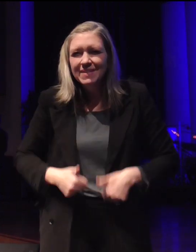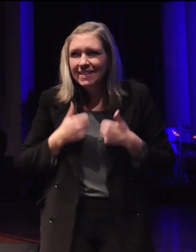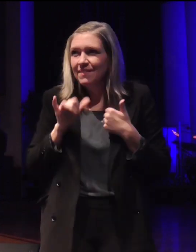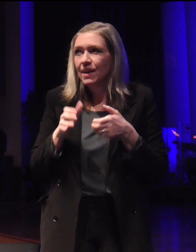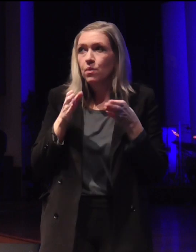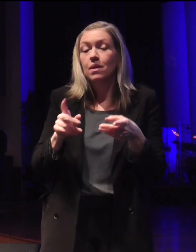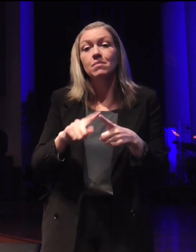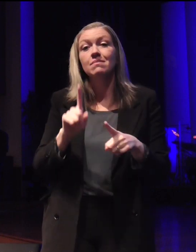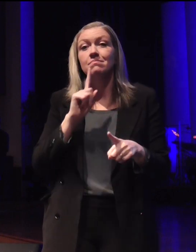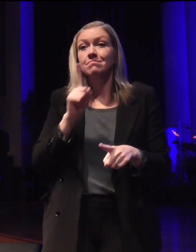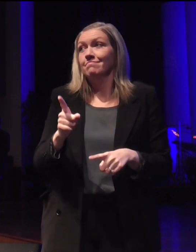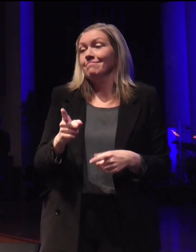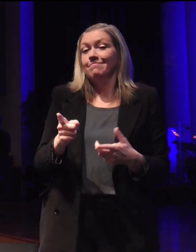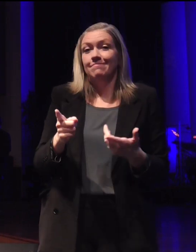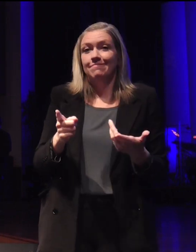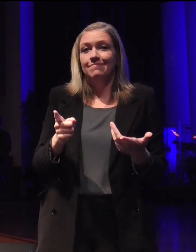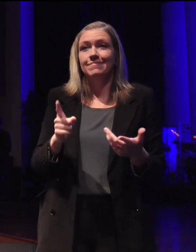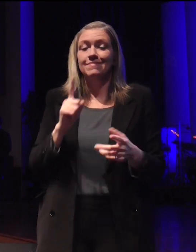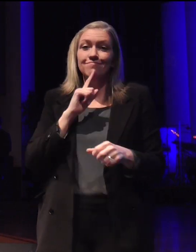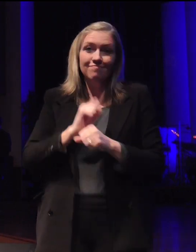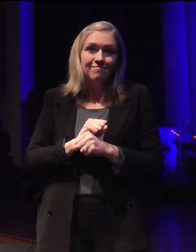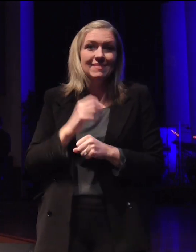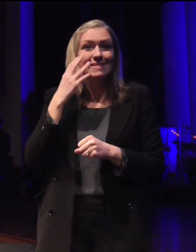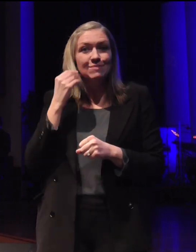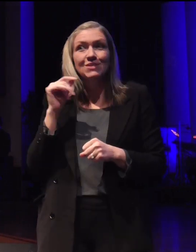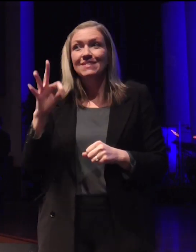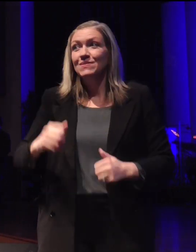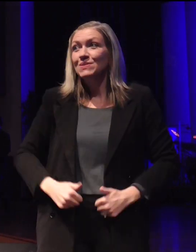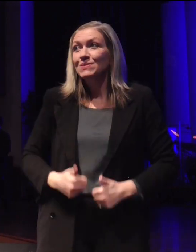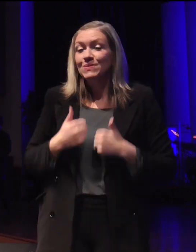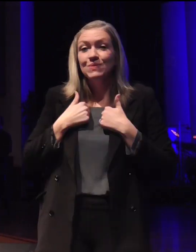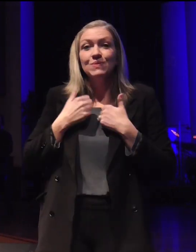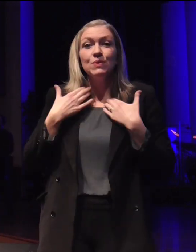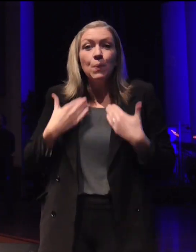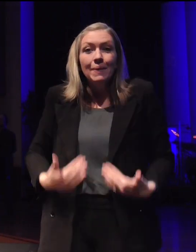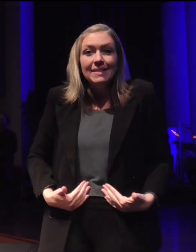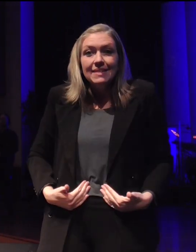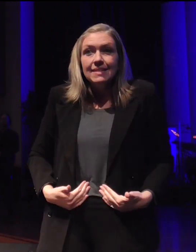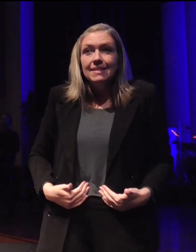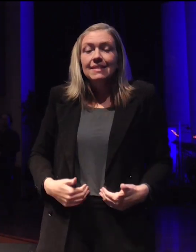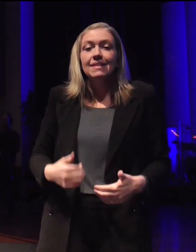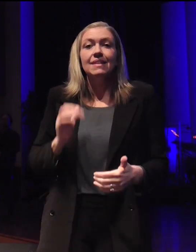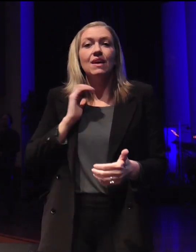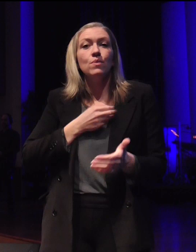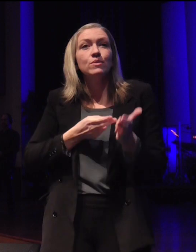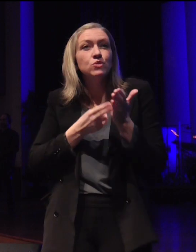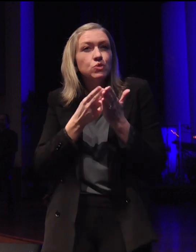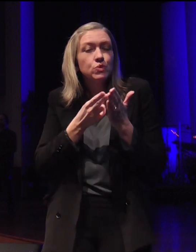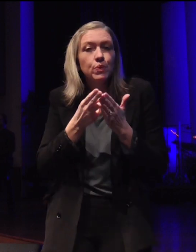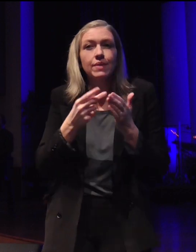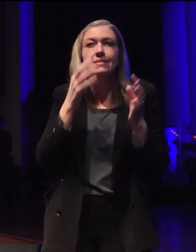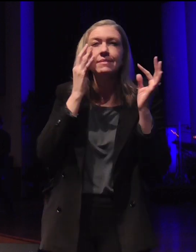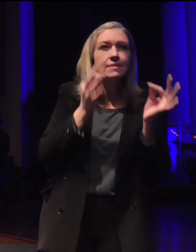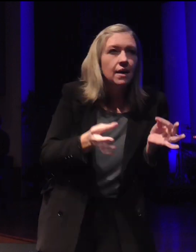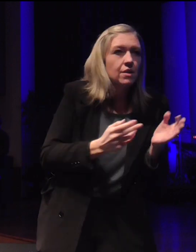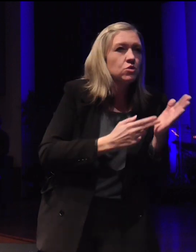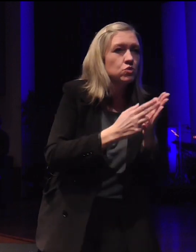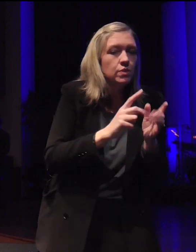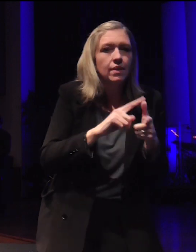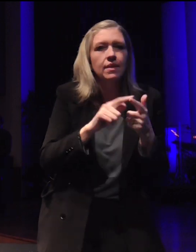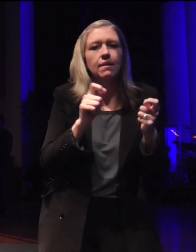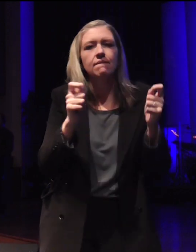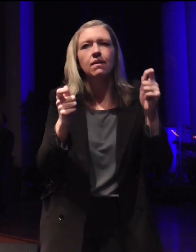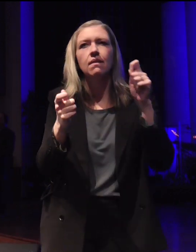it is the reality of being human. And we land in our truth and decide about our truths, but then they